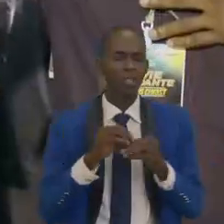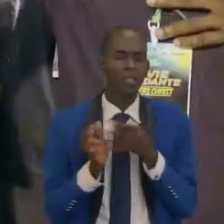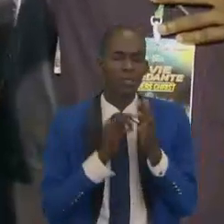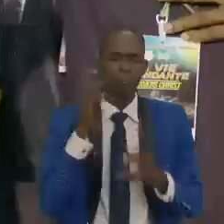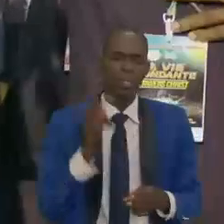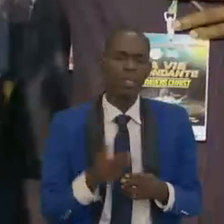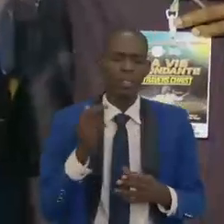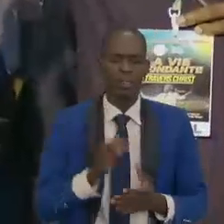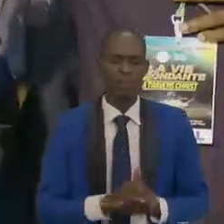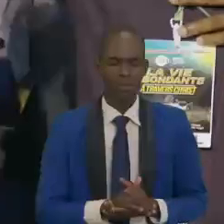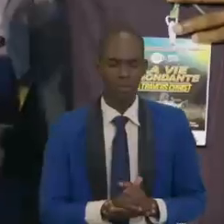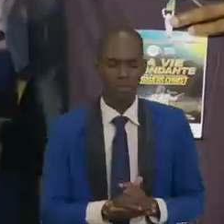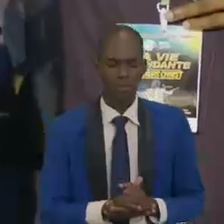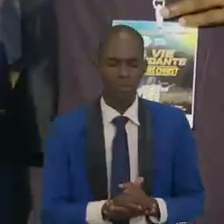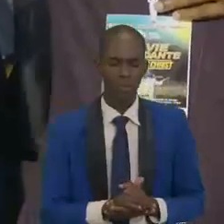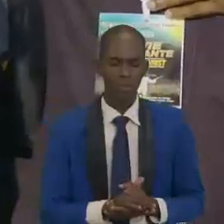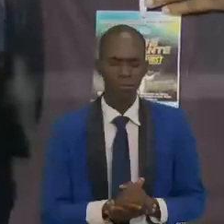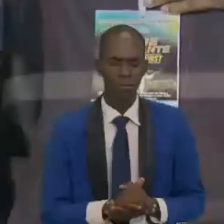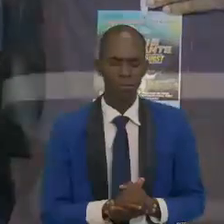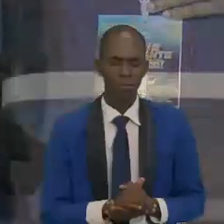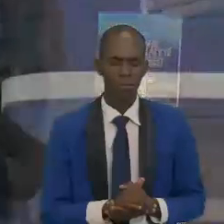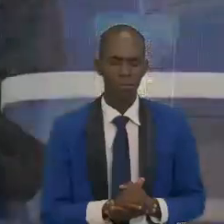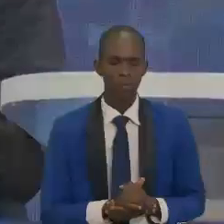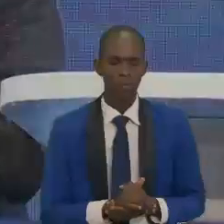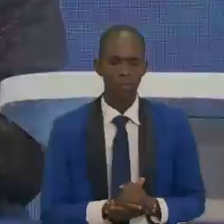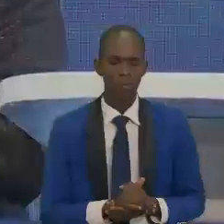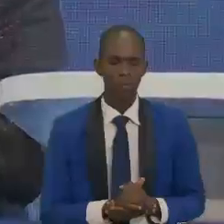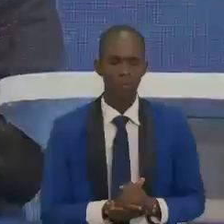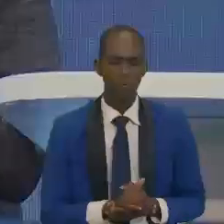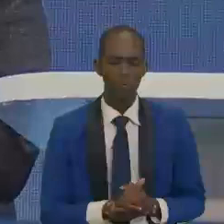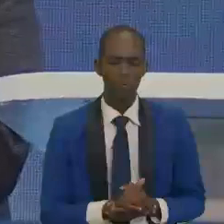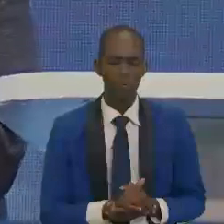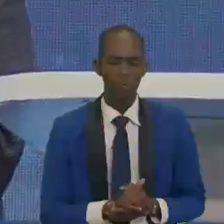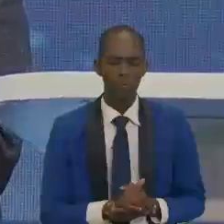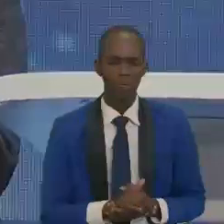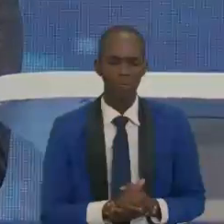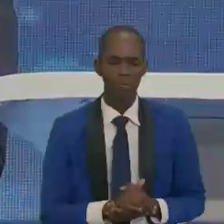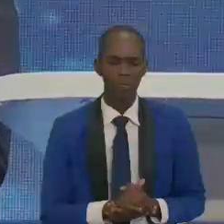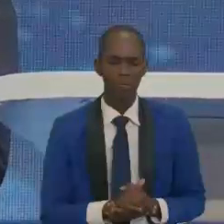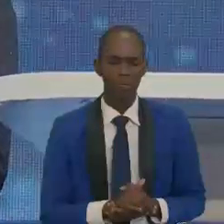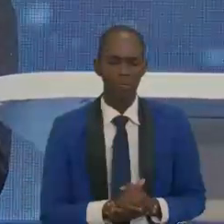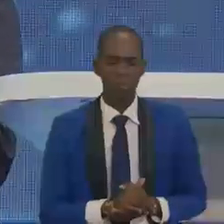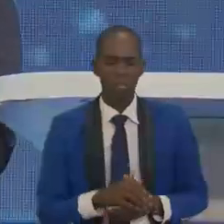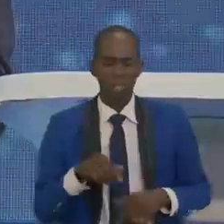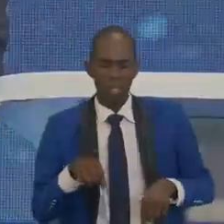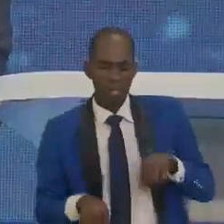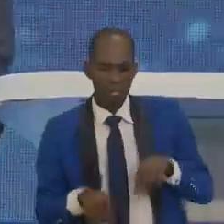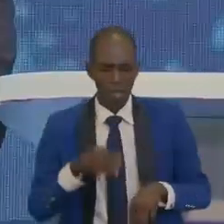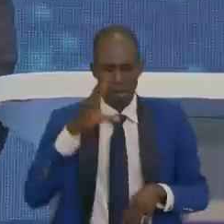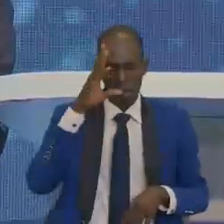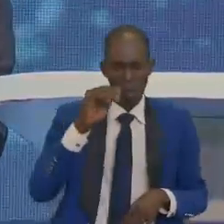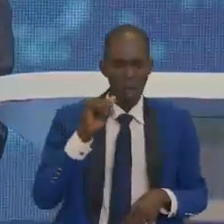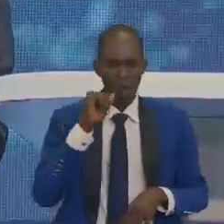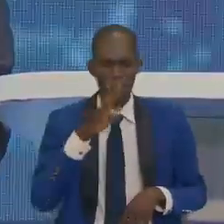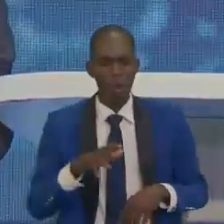name. Lame man, lame woman, power comes